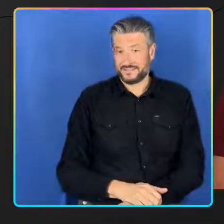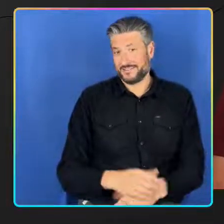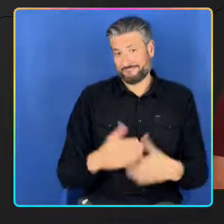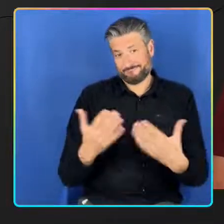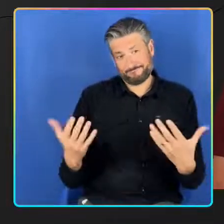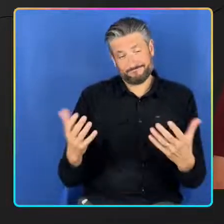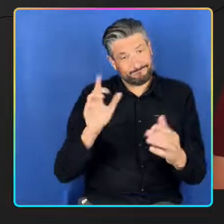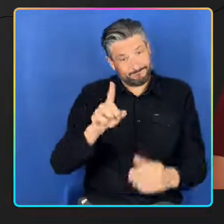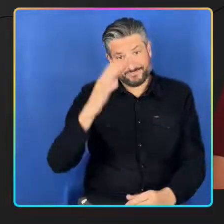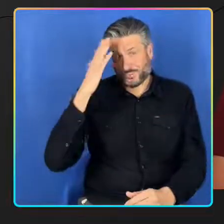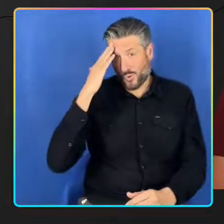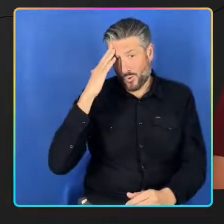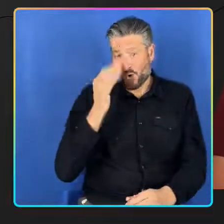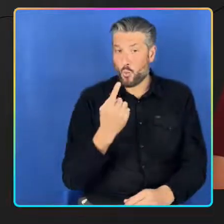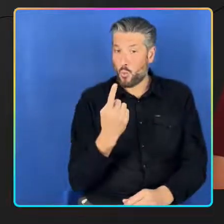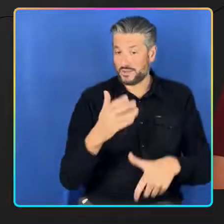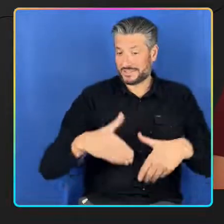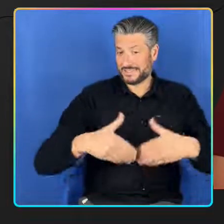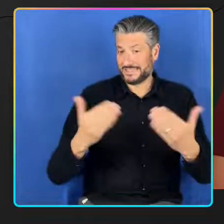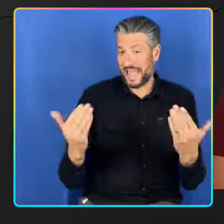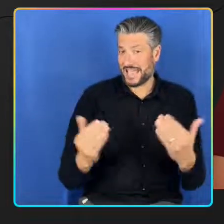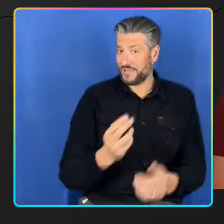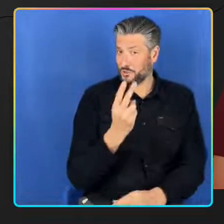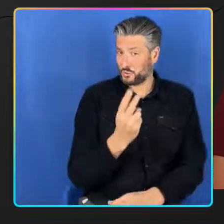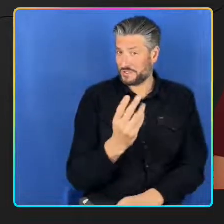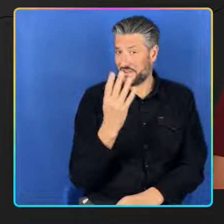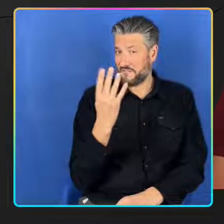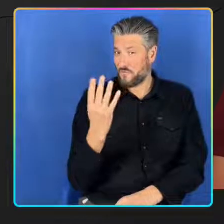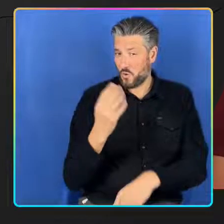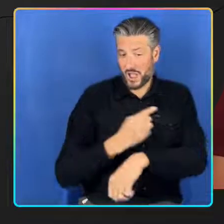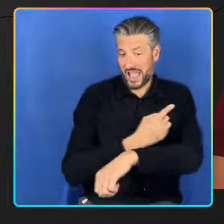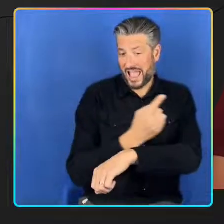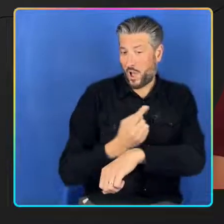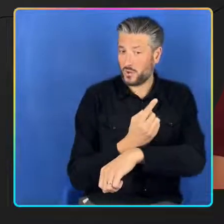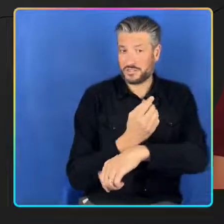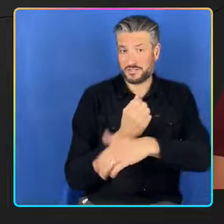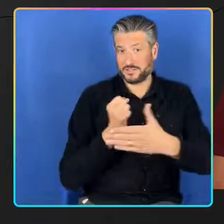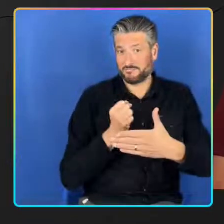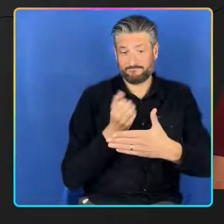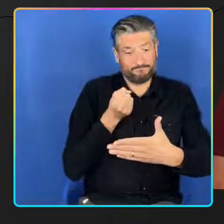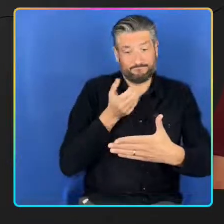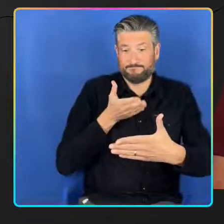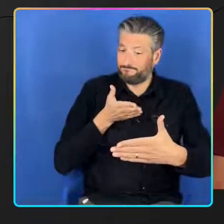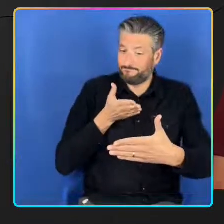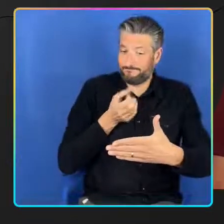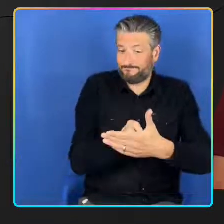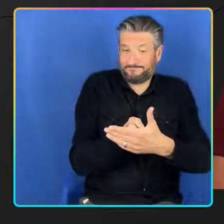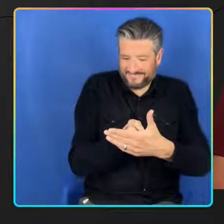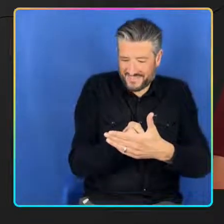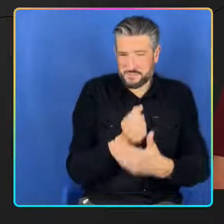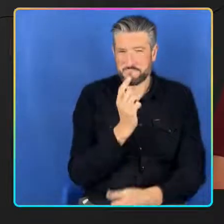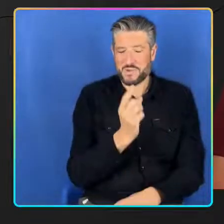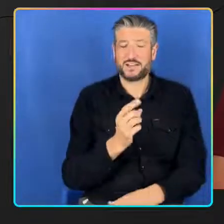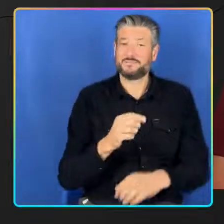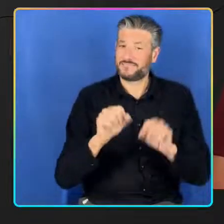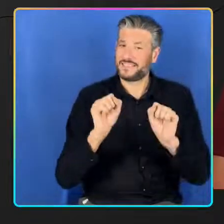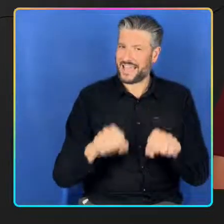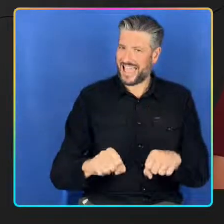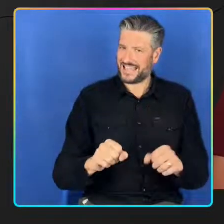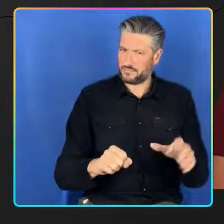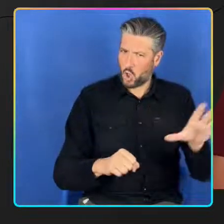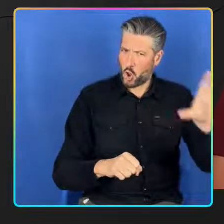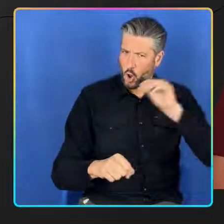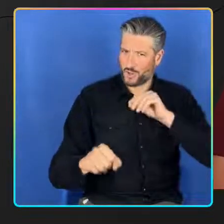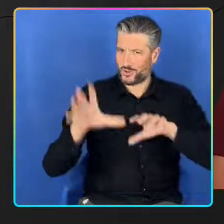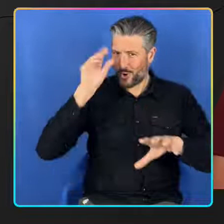in a day, but, to just be able to start learning about something. Well, Matthew, thank you so much for joining us.